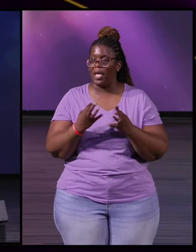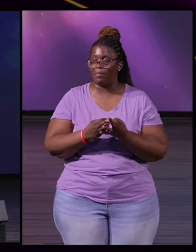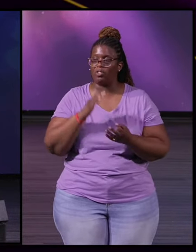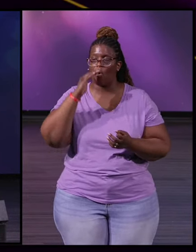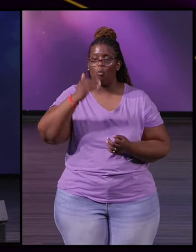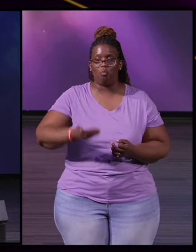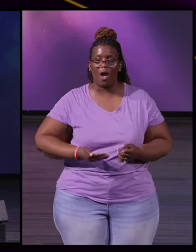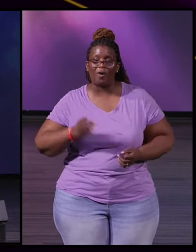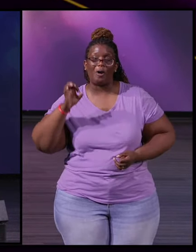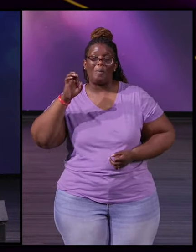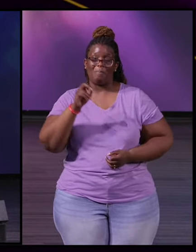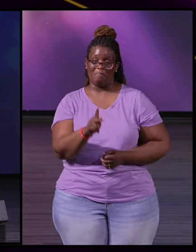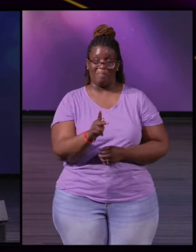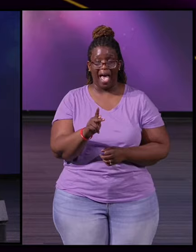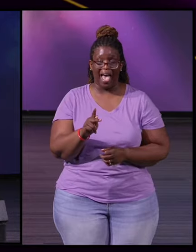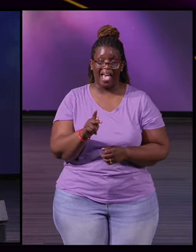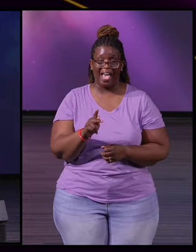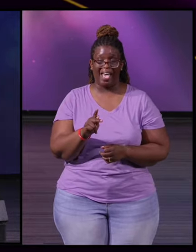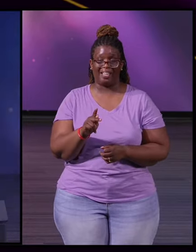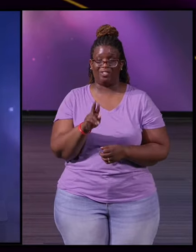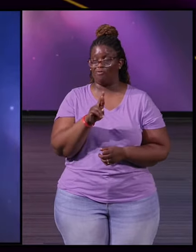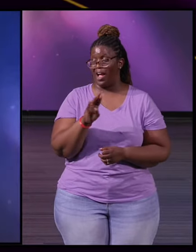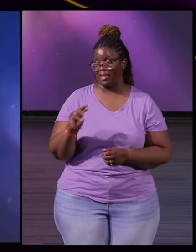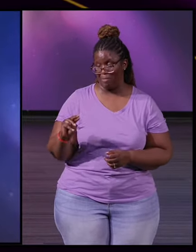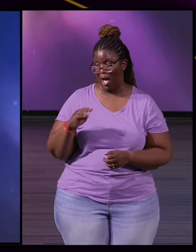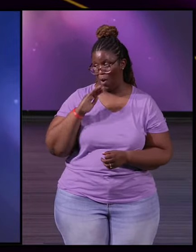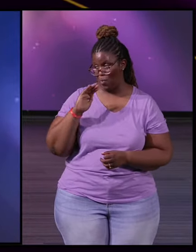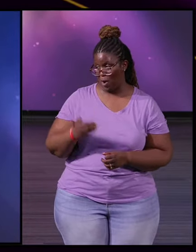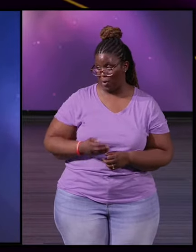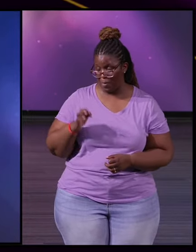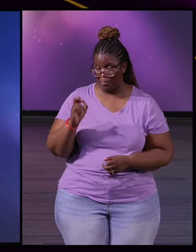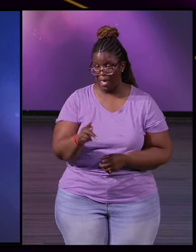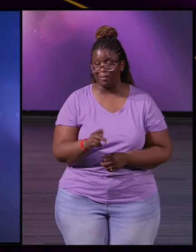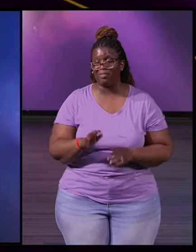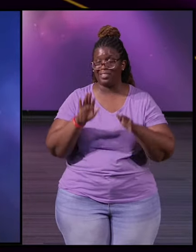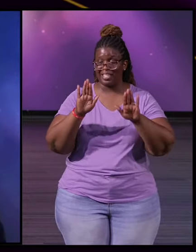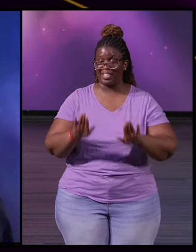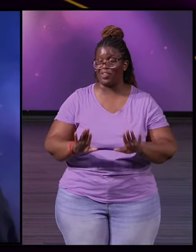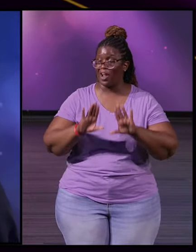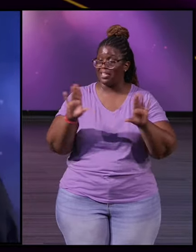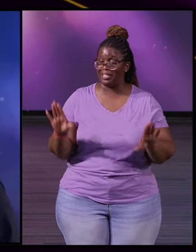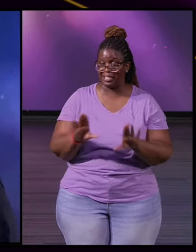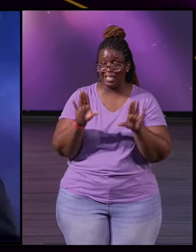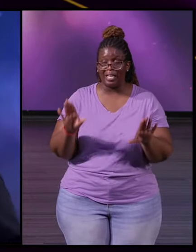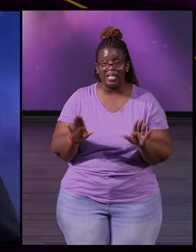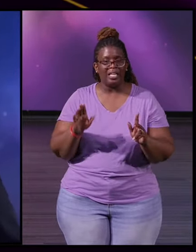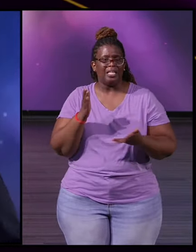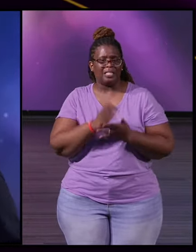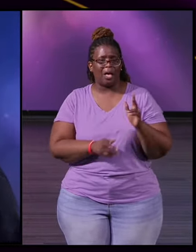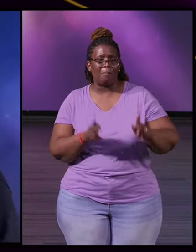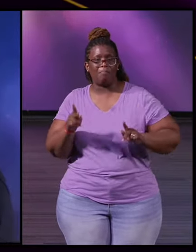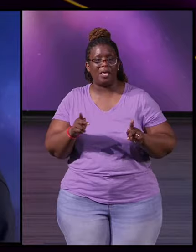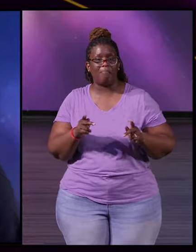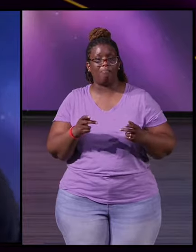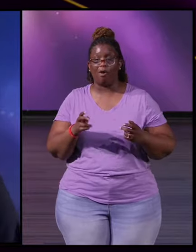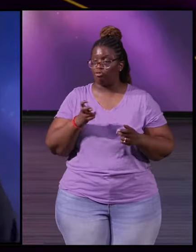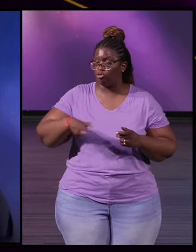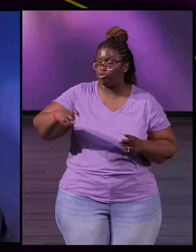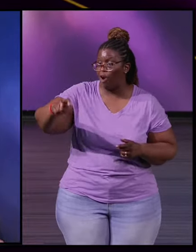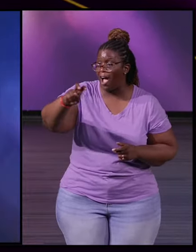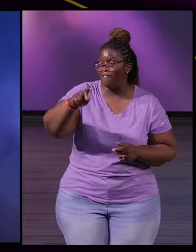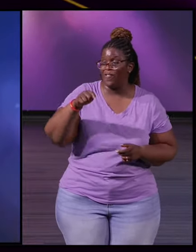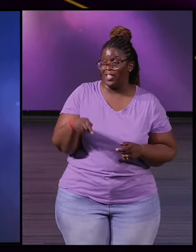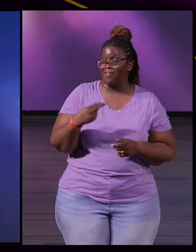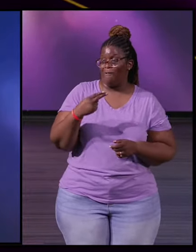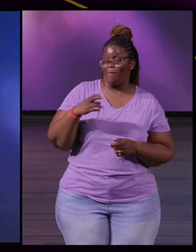welcome back, Tarboro. Welcome back. And so this is a great Sunday, but we also know that there may be some people who have traveled to come back because it's homecoming,